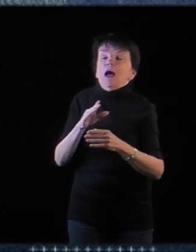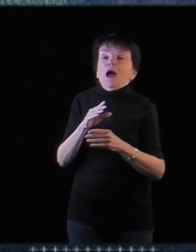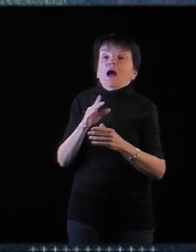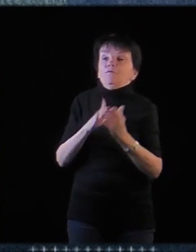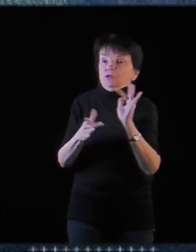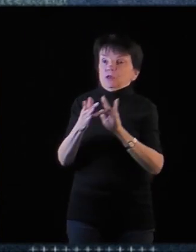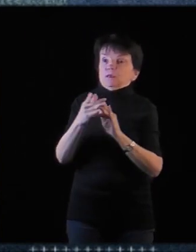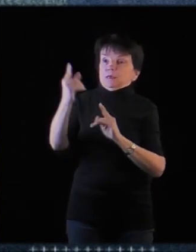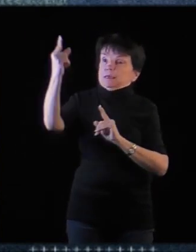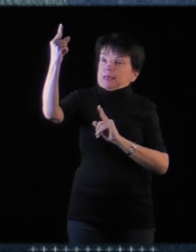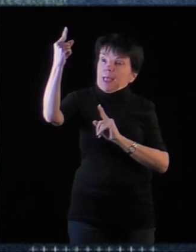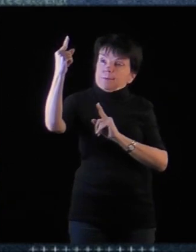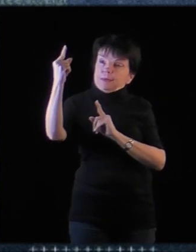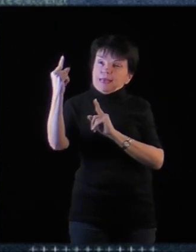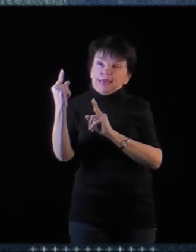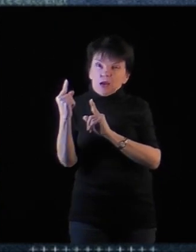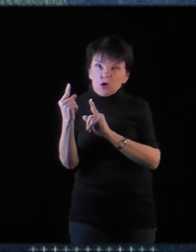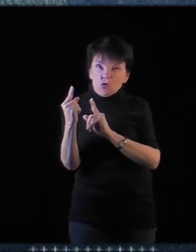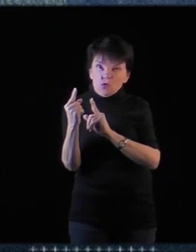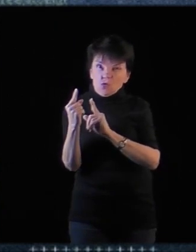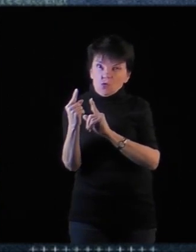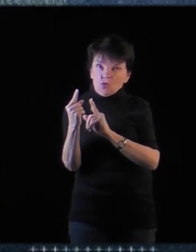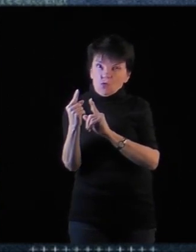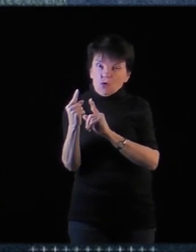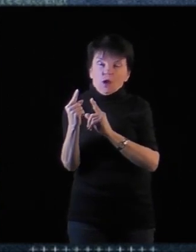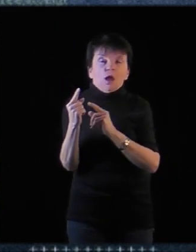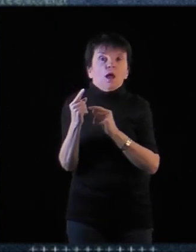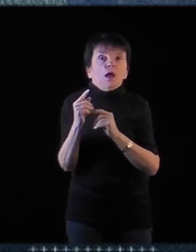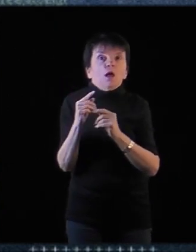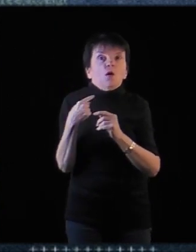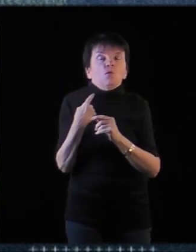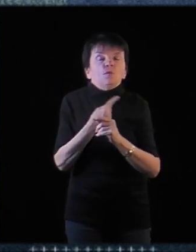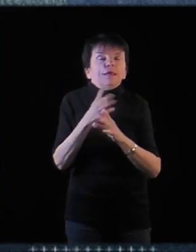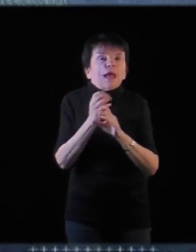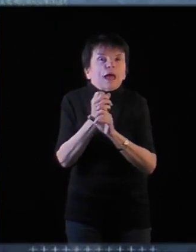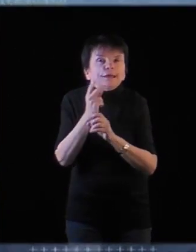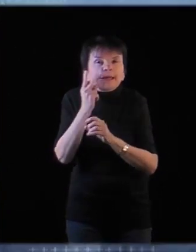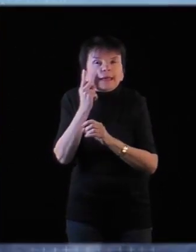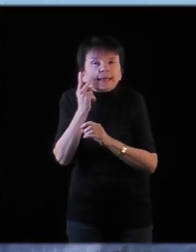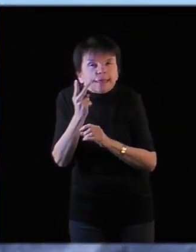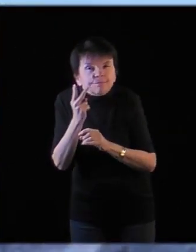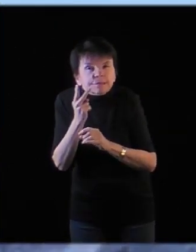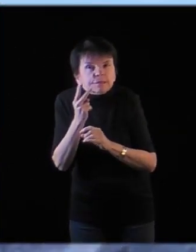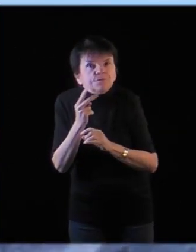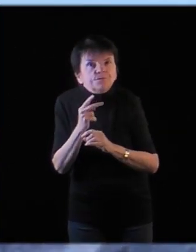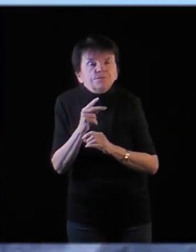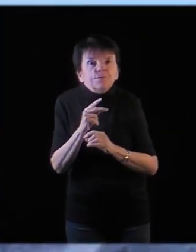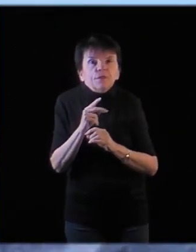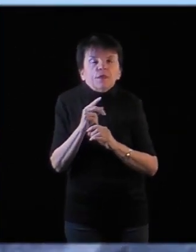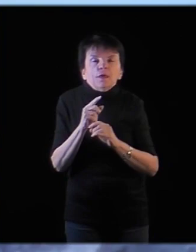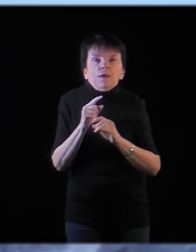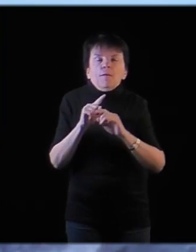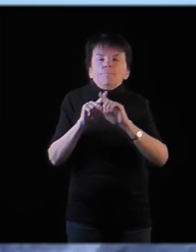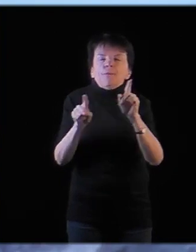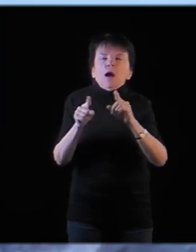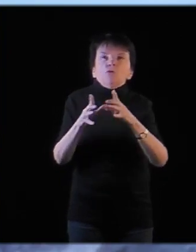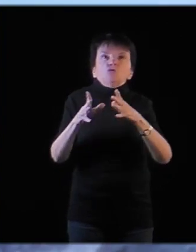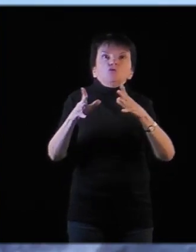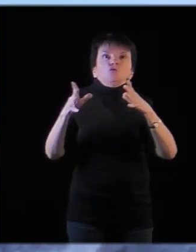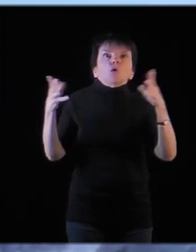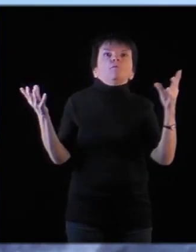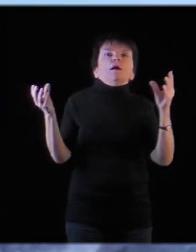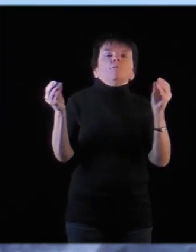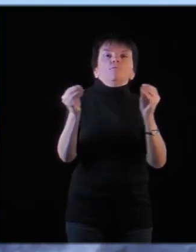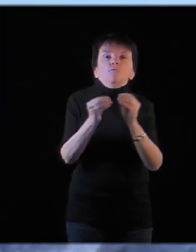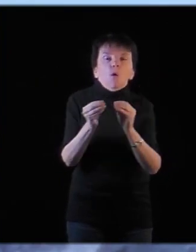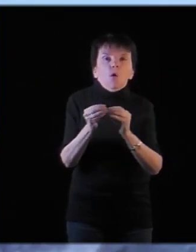kingdom our direction. We got a glimpse of it here as he unfolds in the New Testament. But there's so much more to the kingdom.